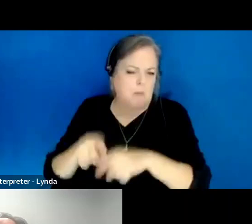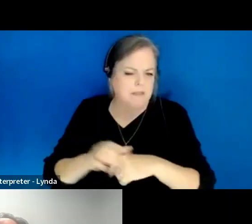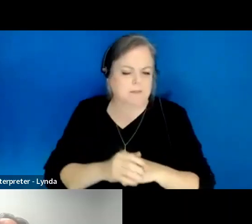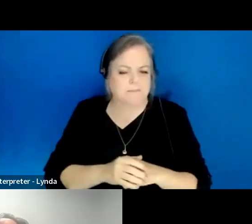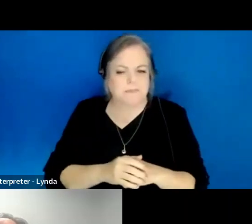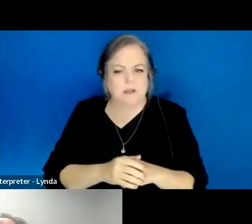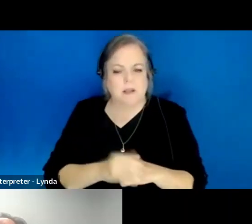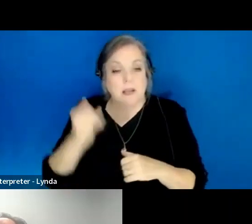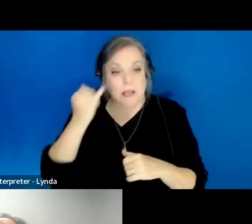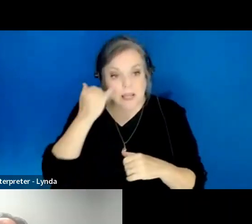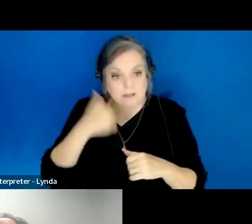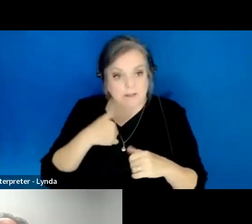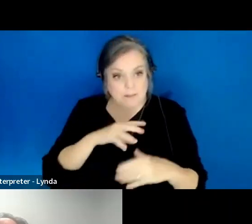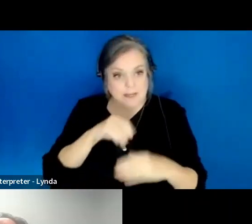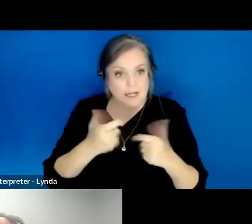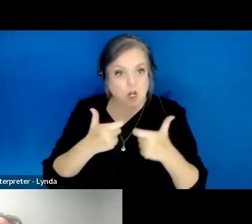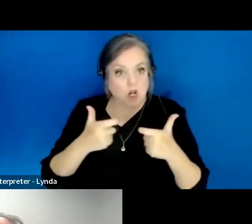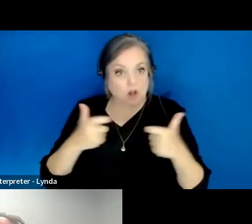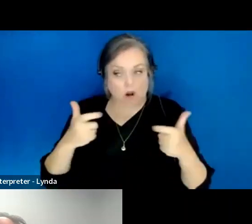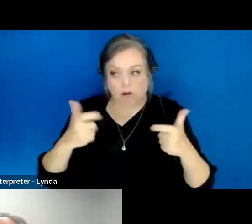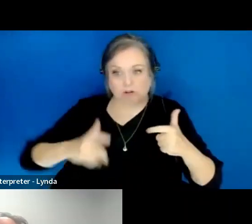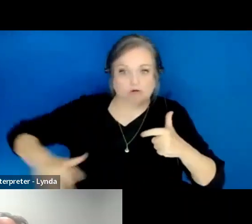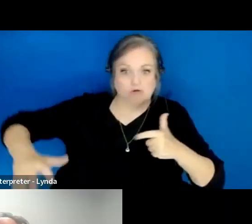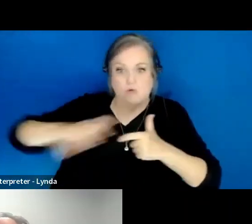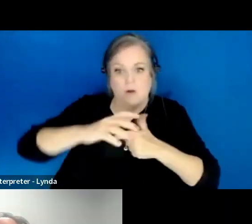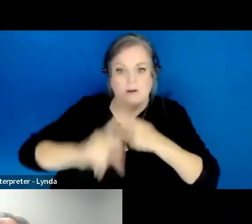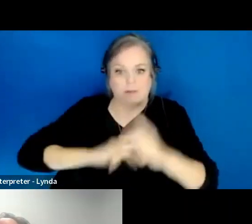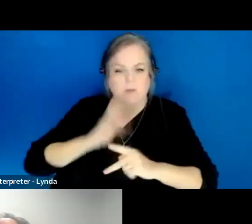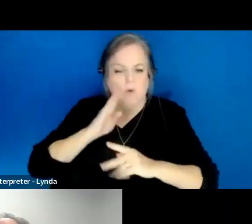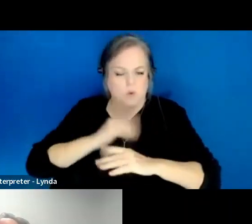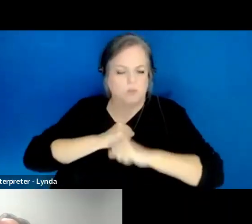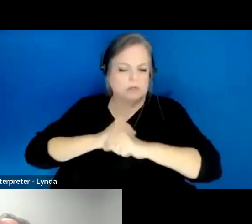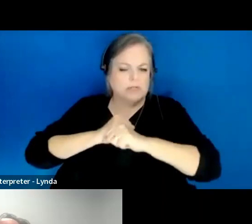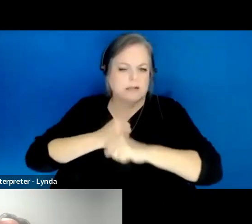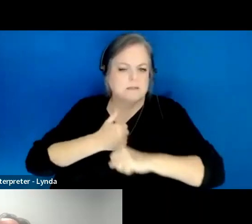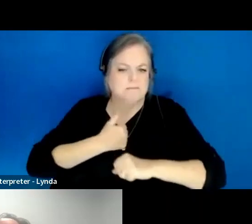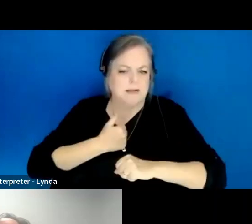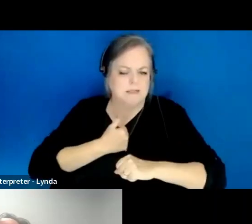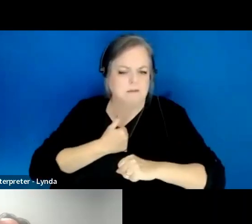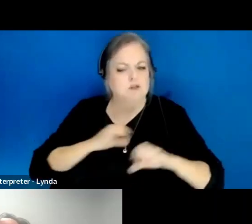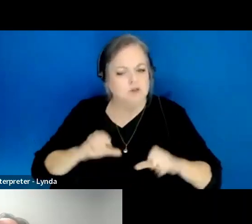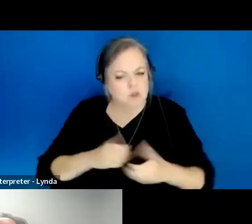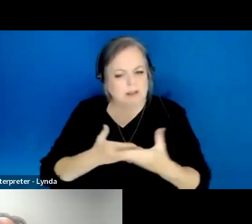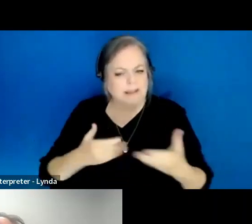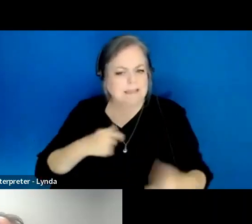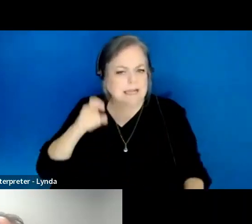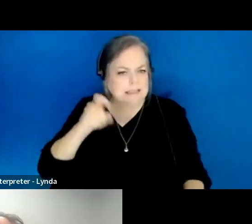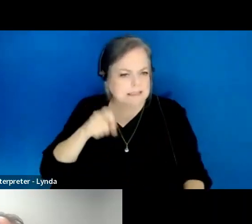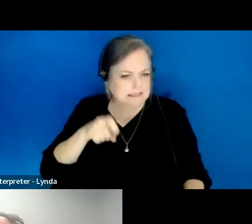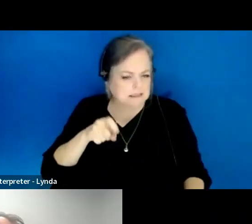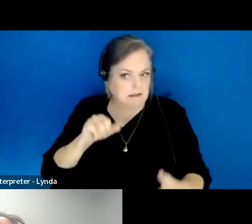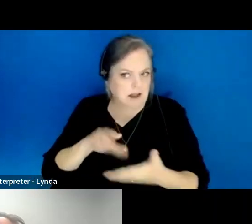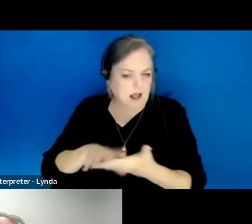I'm in a large crowd, I'll protect myself, and I'll do the things I need to do that I